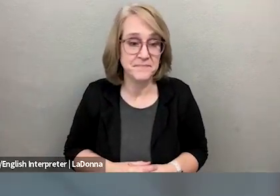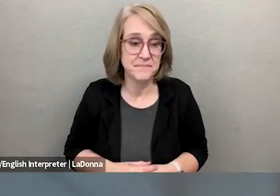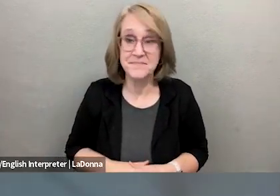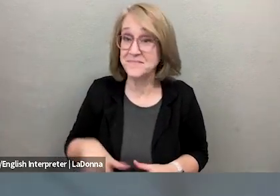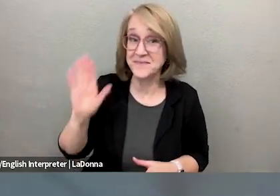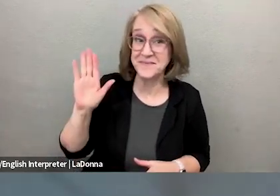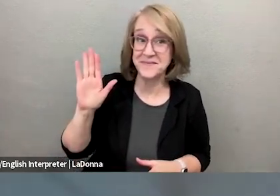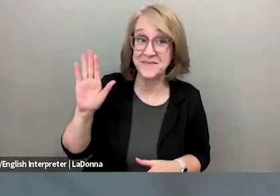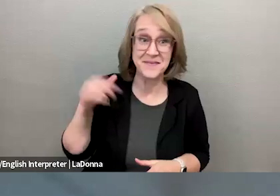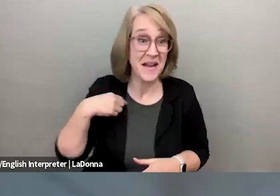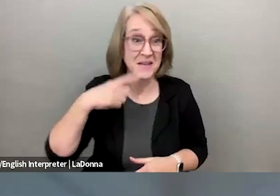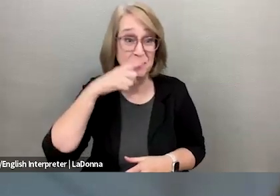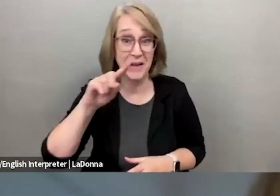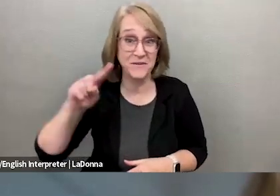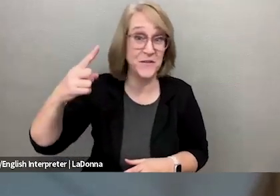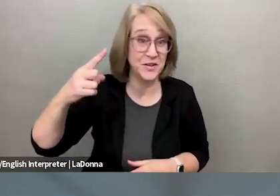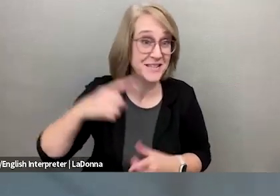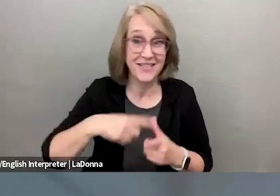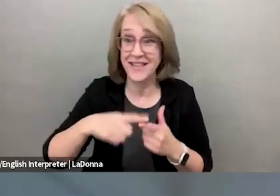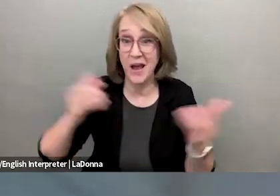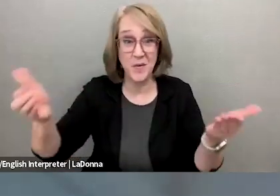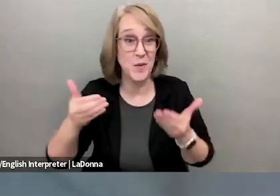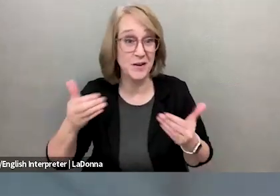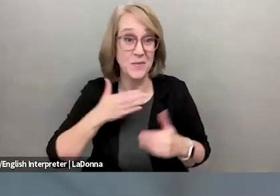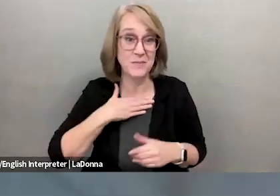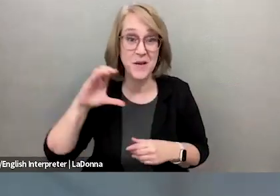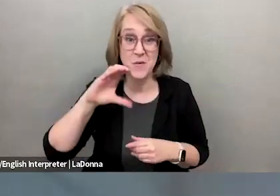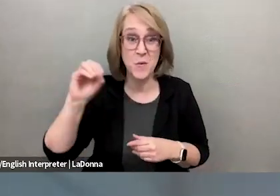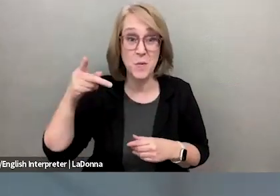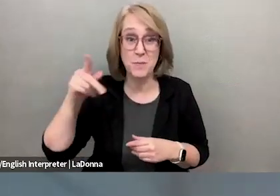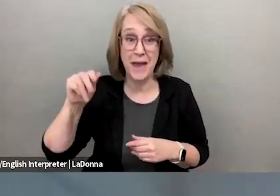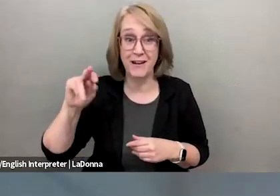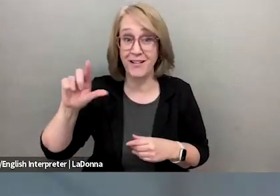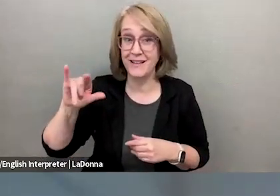Maybe I could jump in first, Carol, and then I welcome my co-panelists as well.